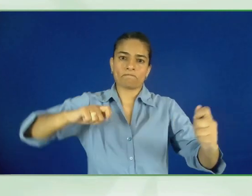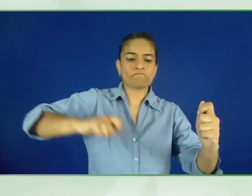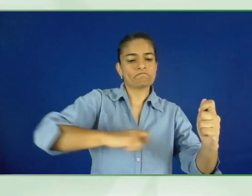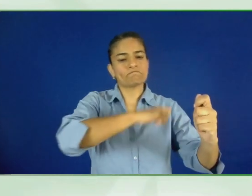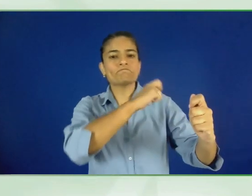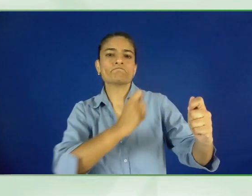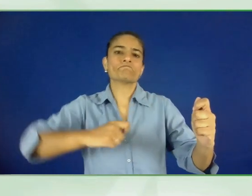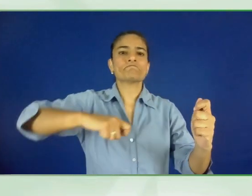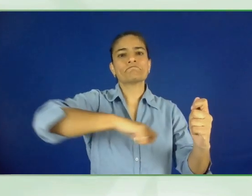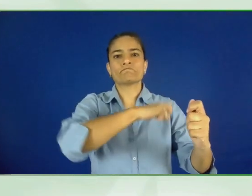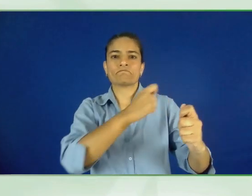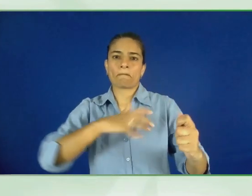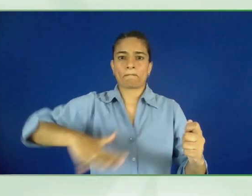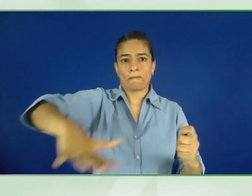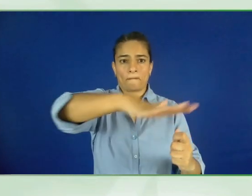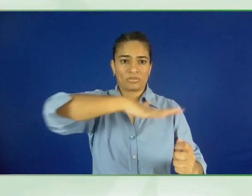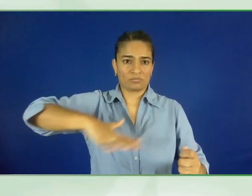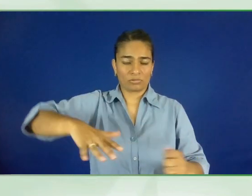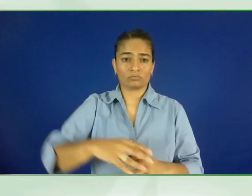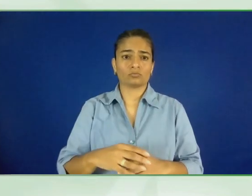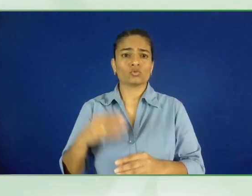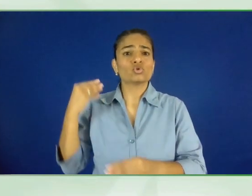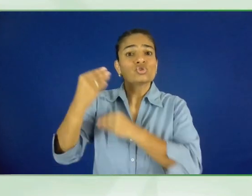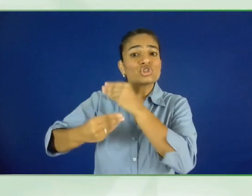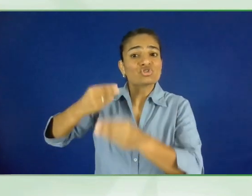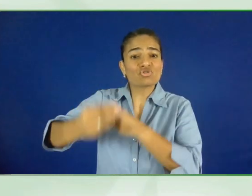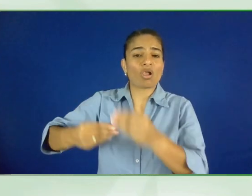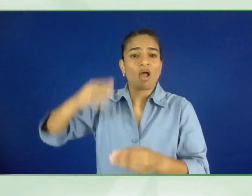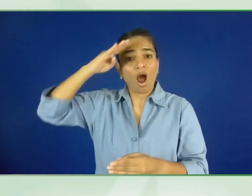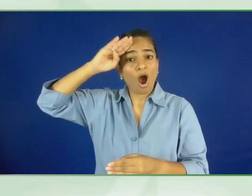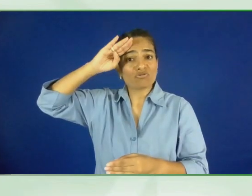Traditional Irish music is